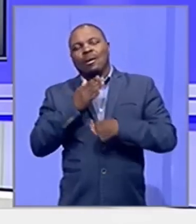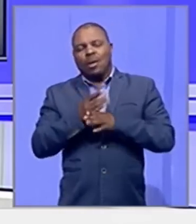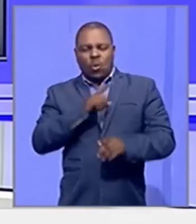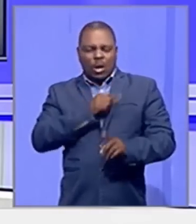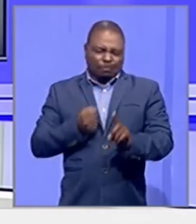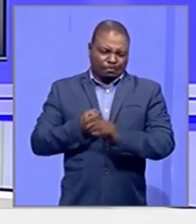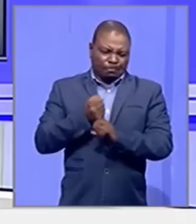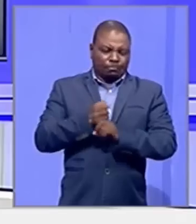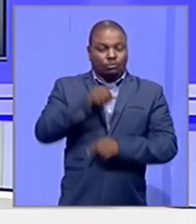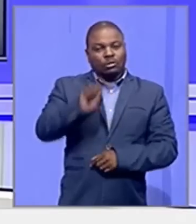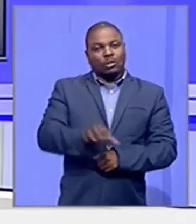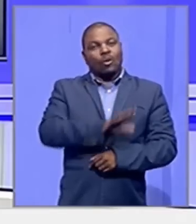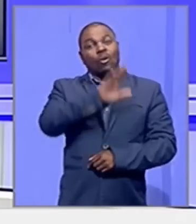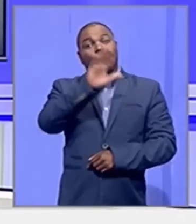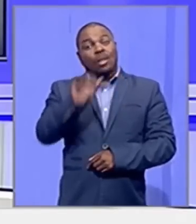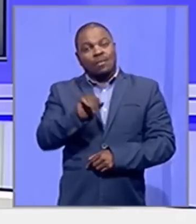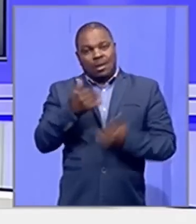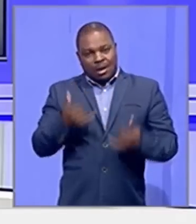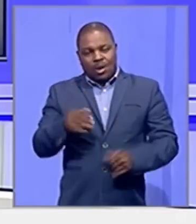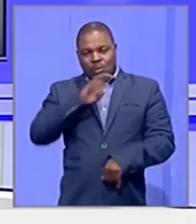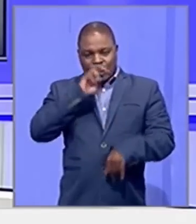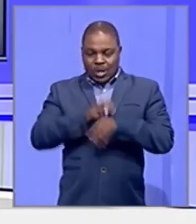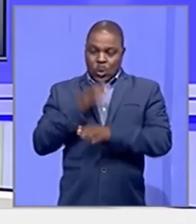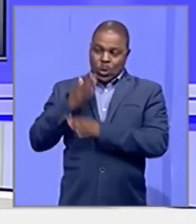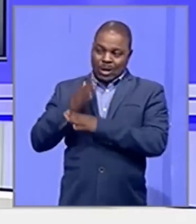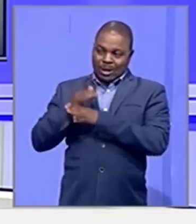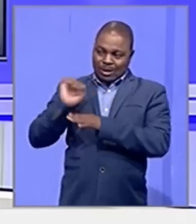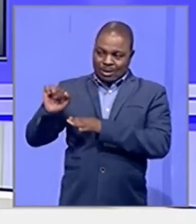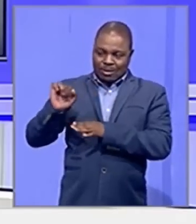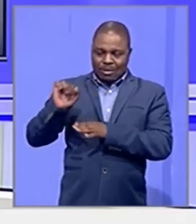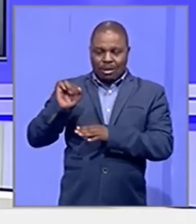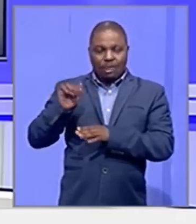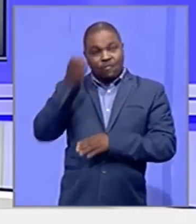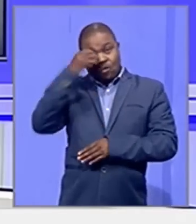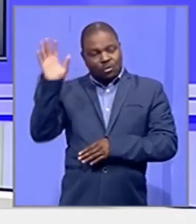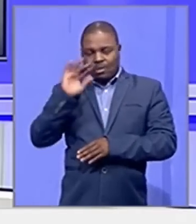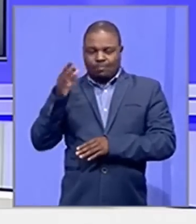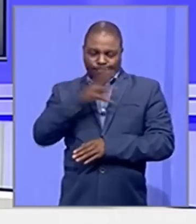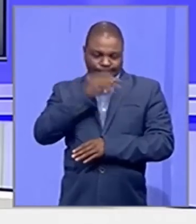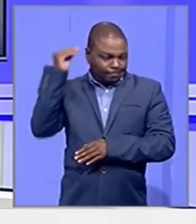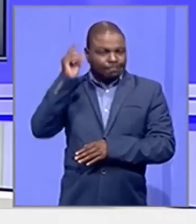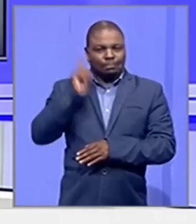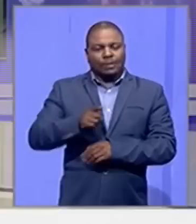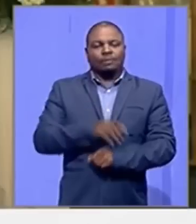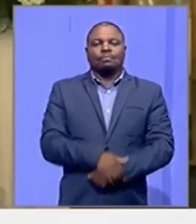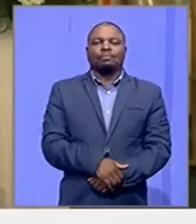lwela naga, ka go rialo mešomo ya gagwe ga se ya swanelwa go lebalwa.